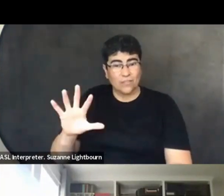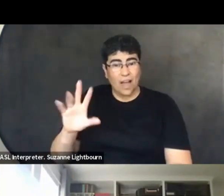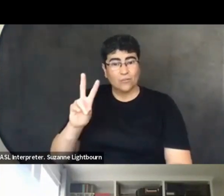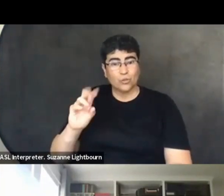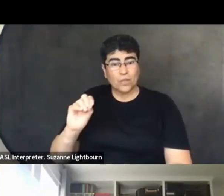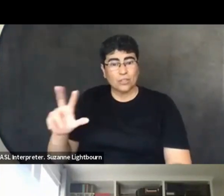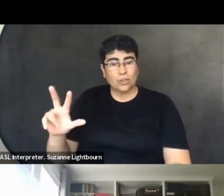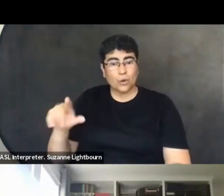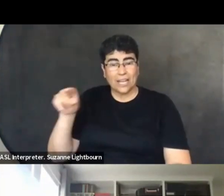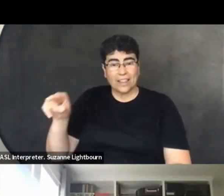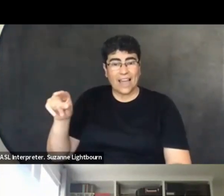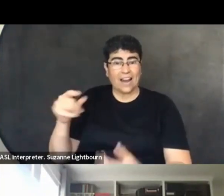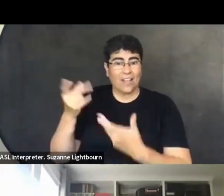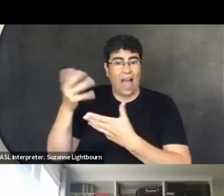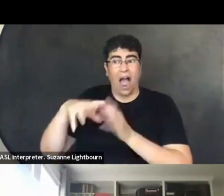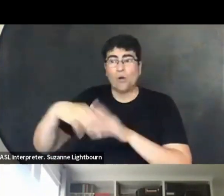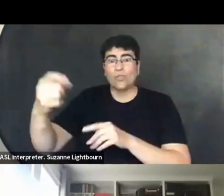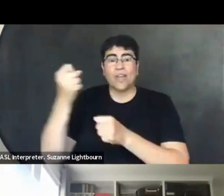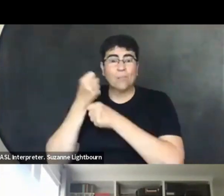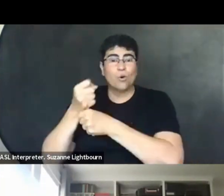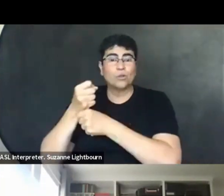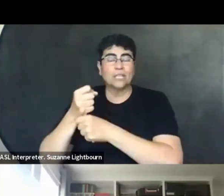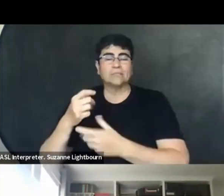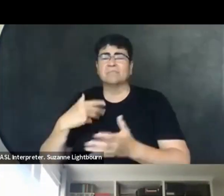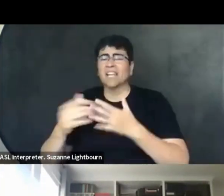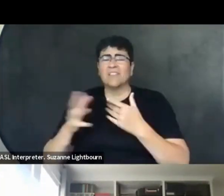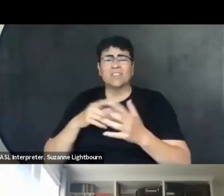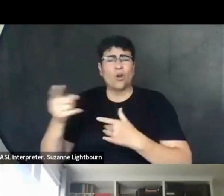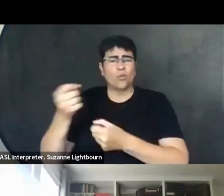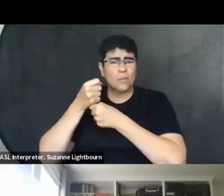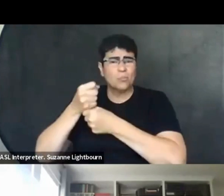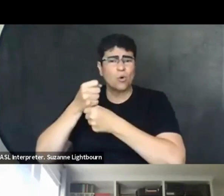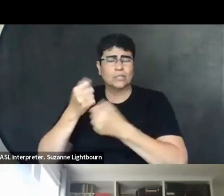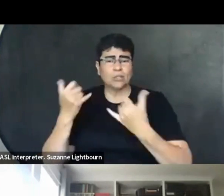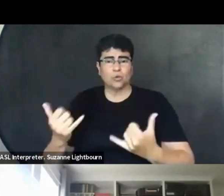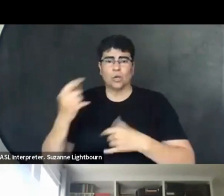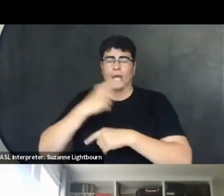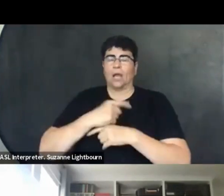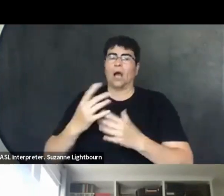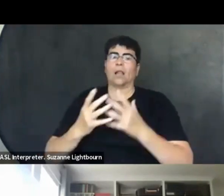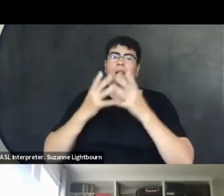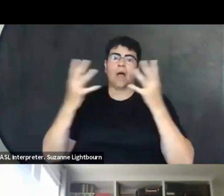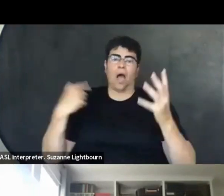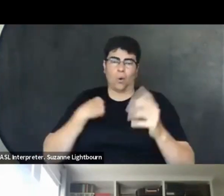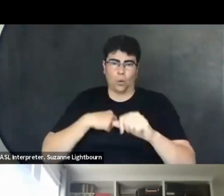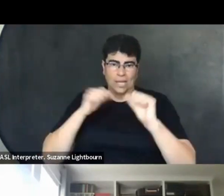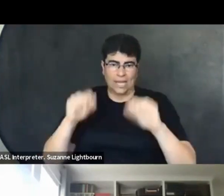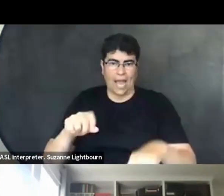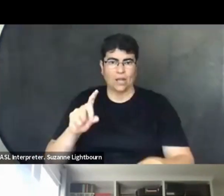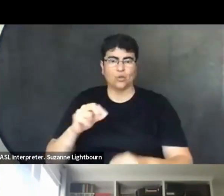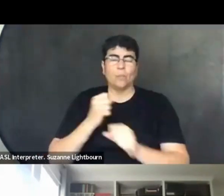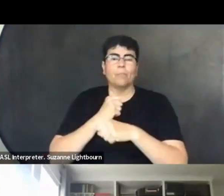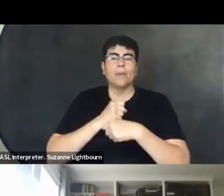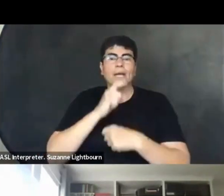That even though they are protesting today, there's a lot that we can do to make sure that